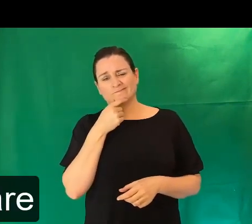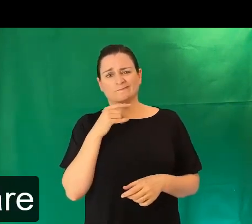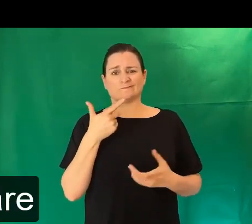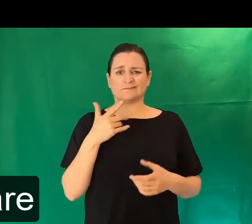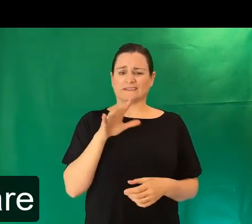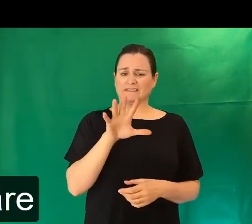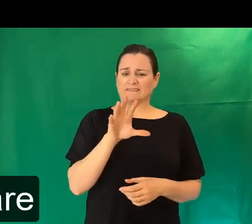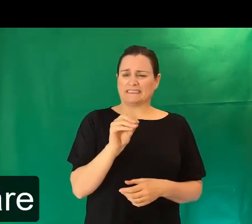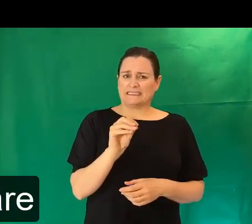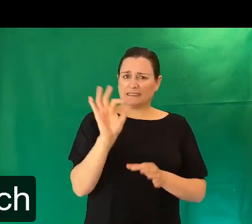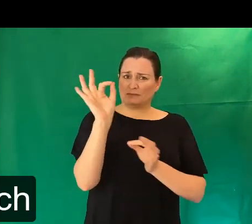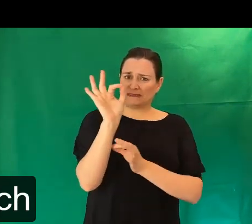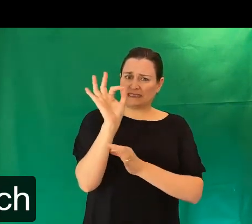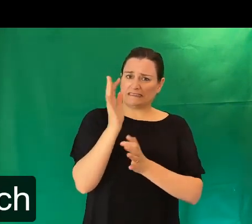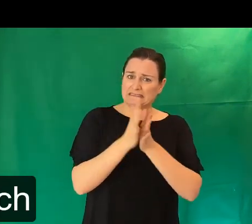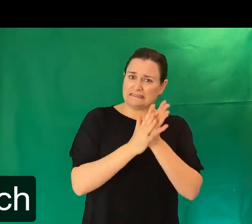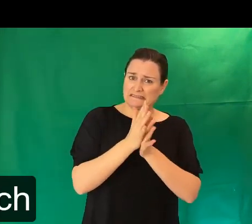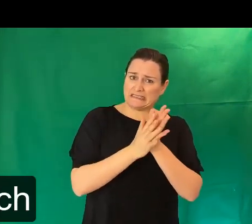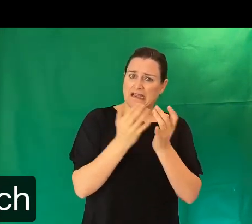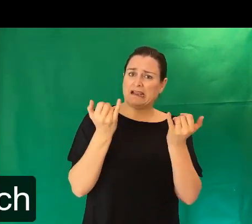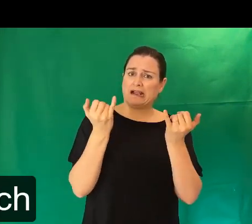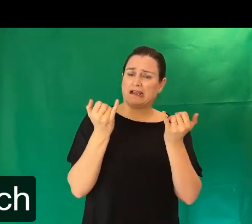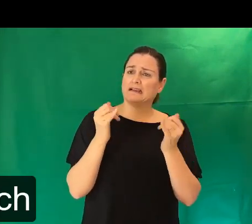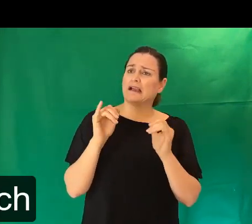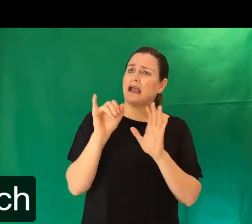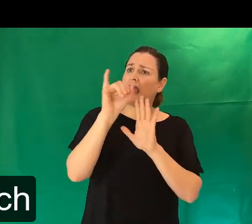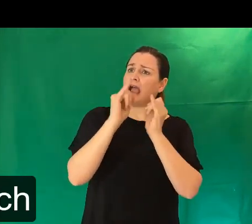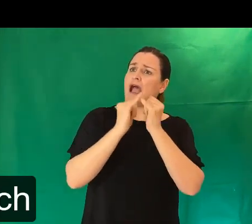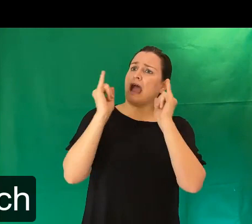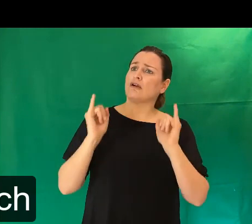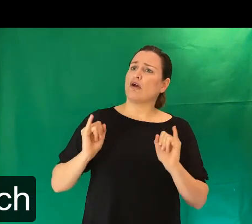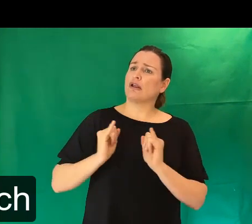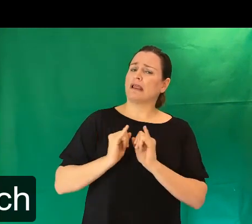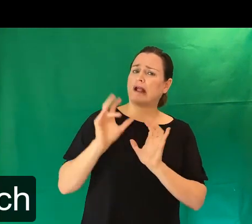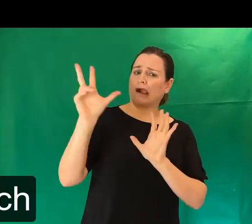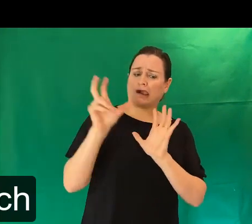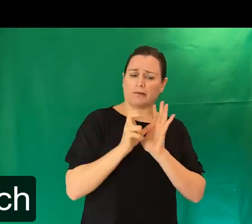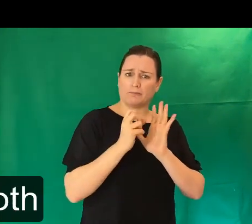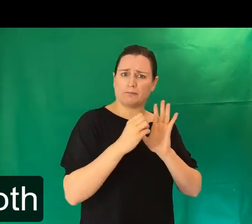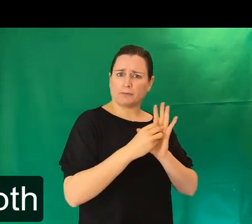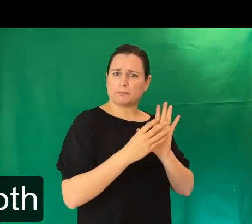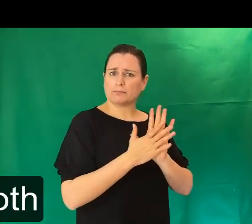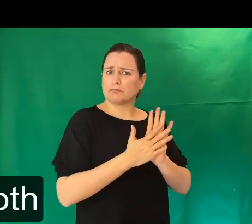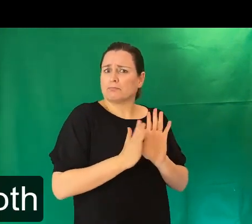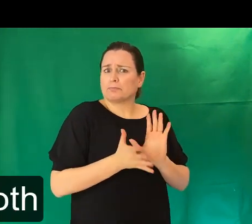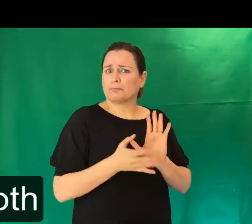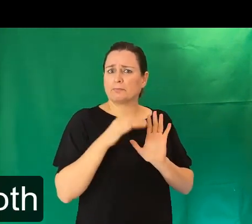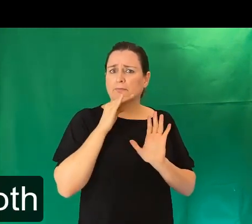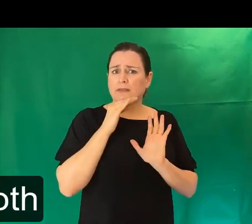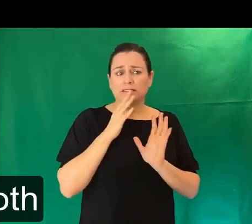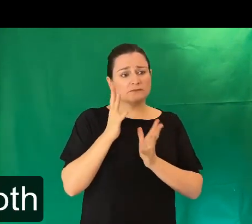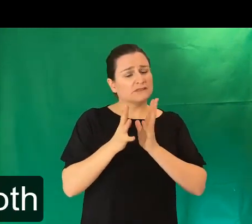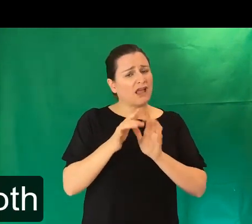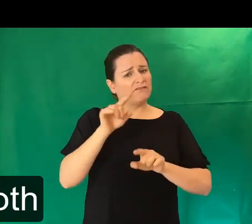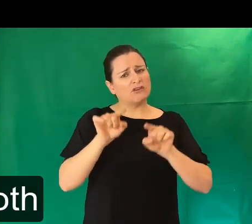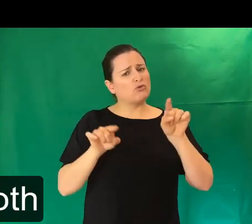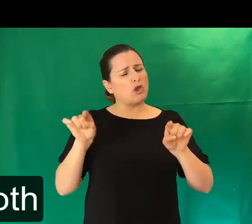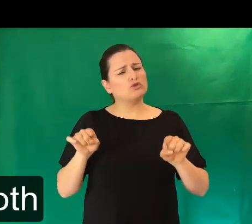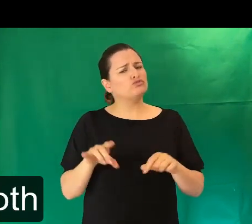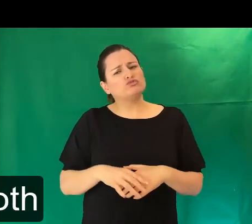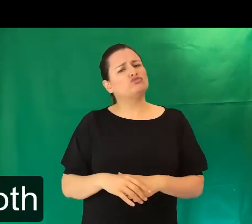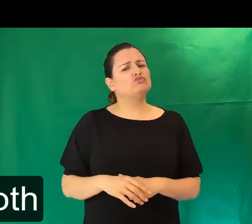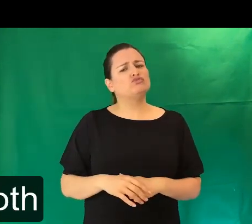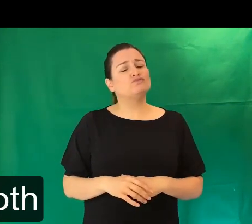about 50% of signs are iconic, so probably there's not so much variation then between signs.